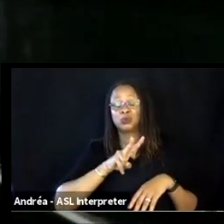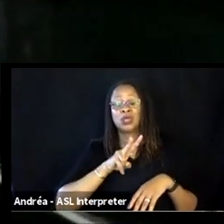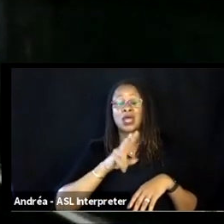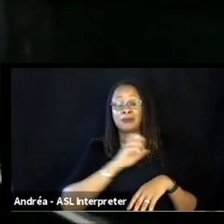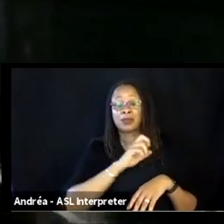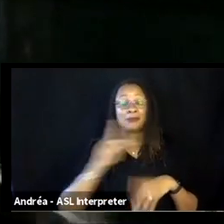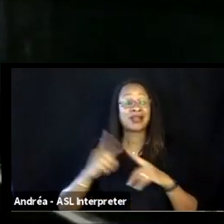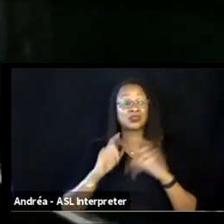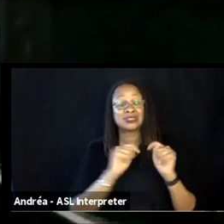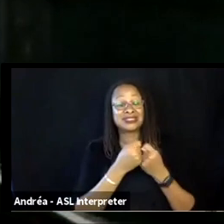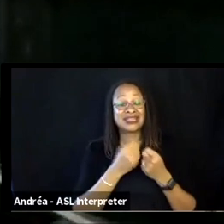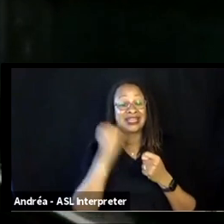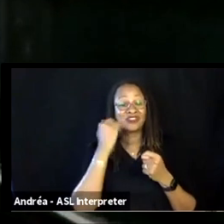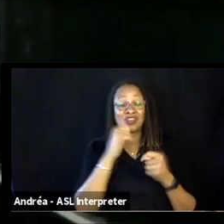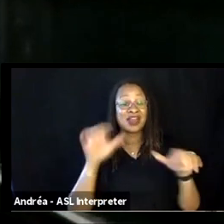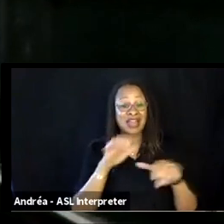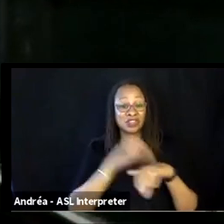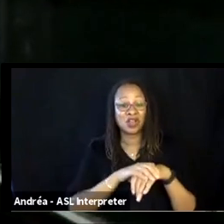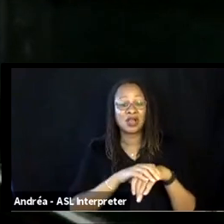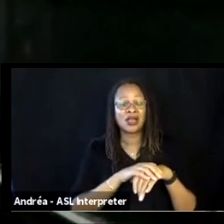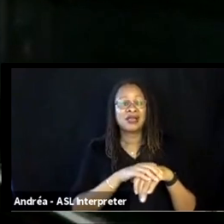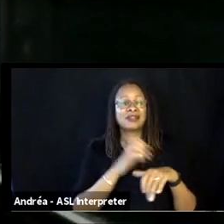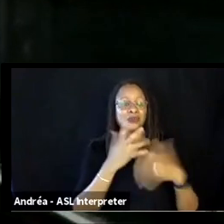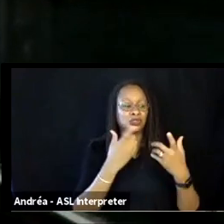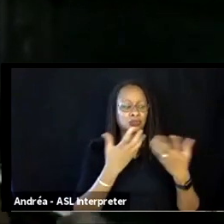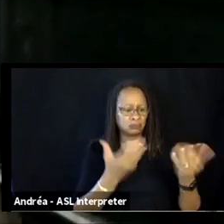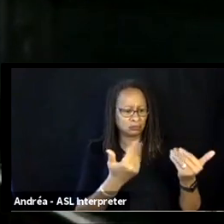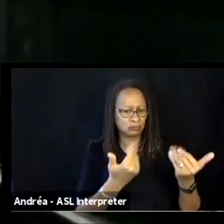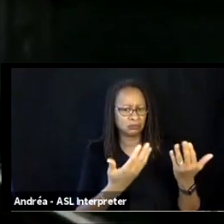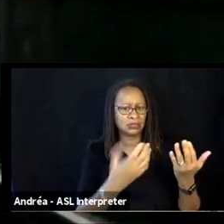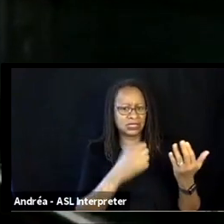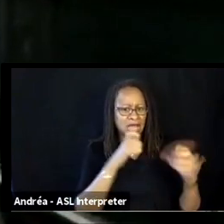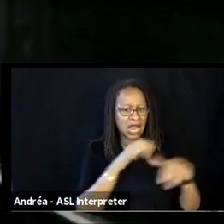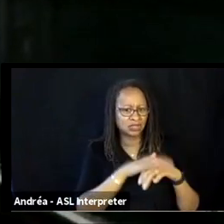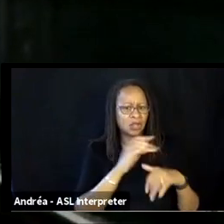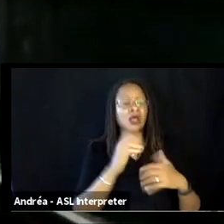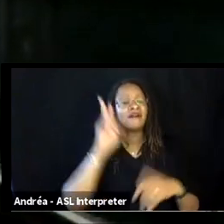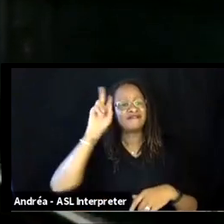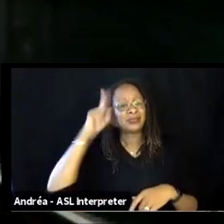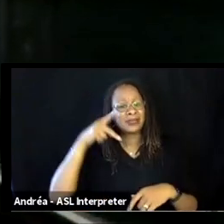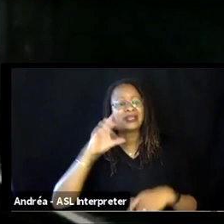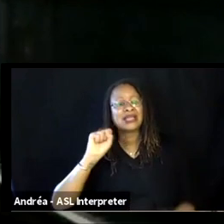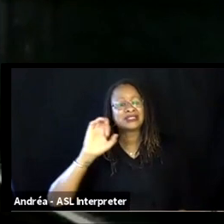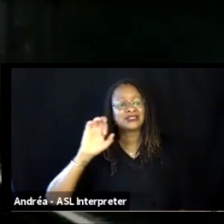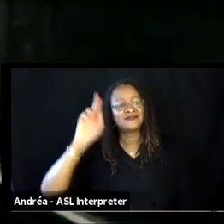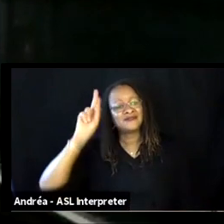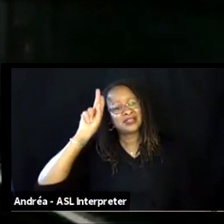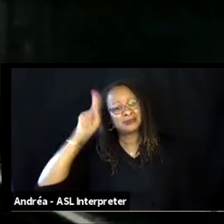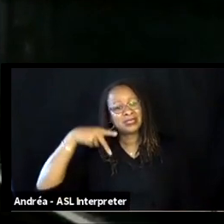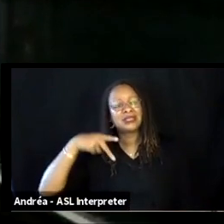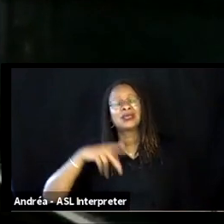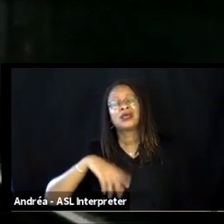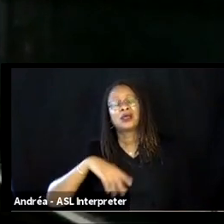the team. And if things are not acted on, they actually do get escalated. So the, you know, VPs and SVPs will actually